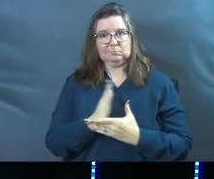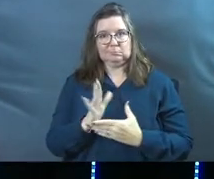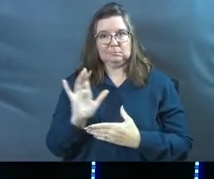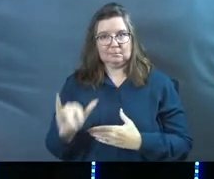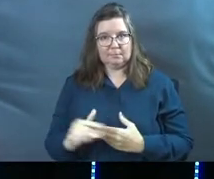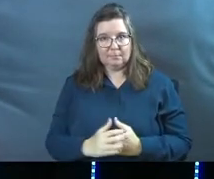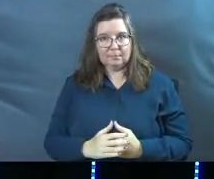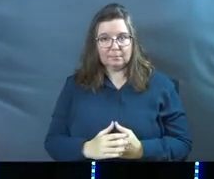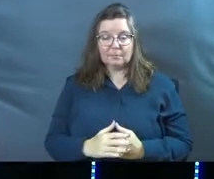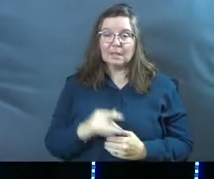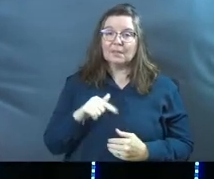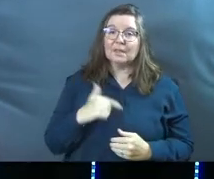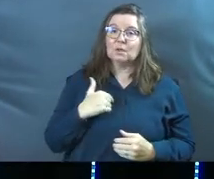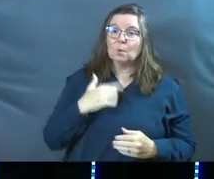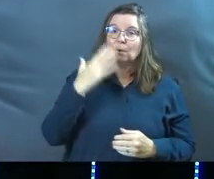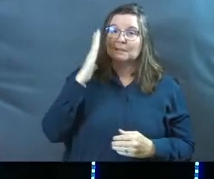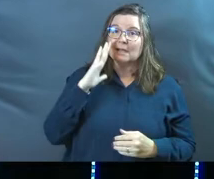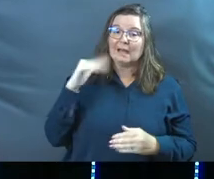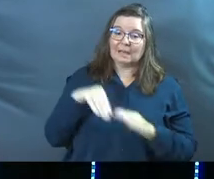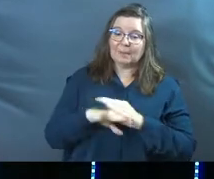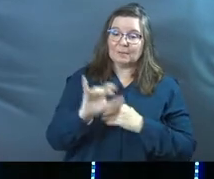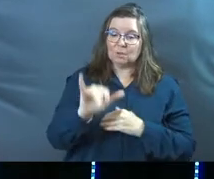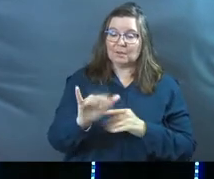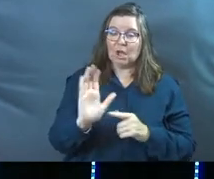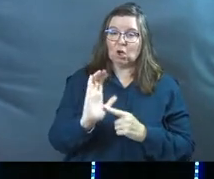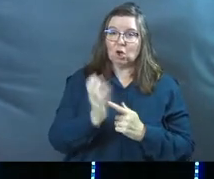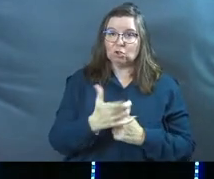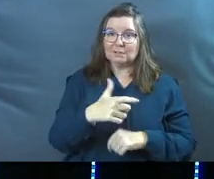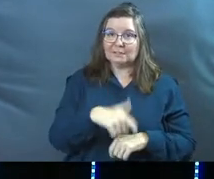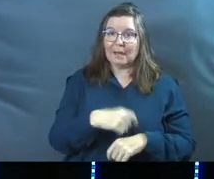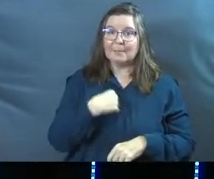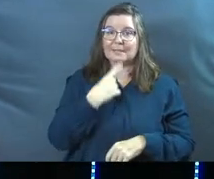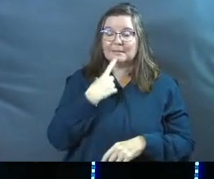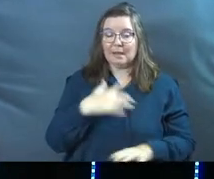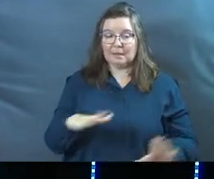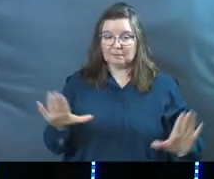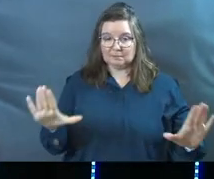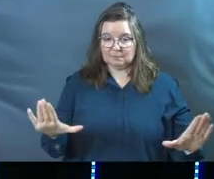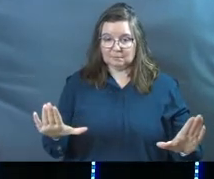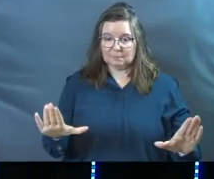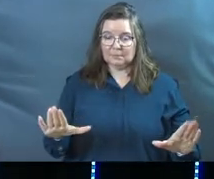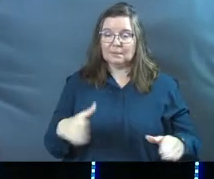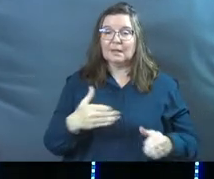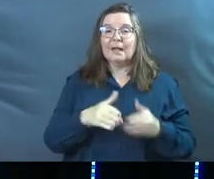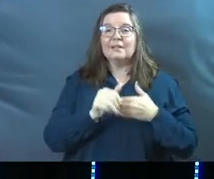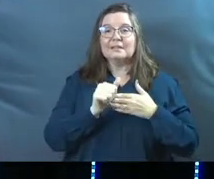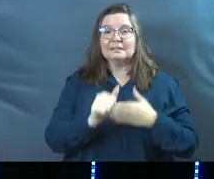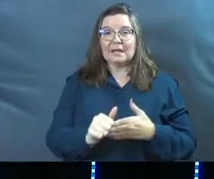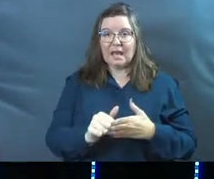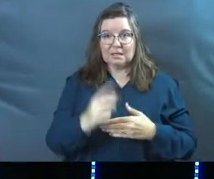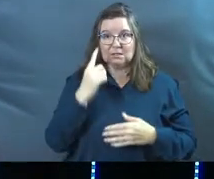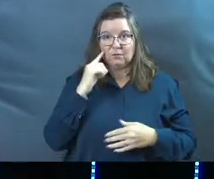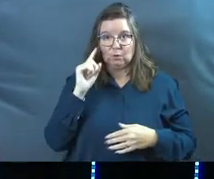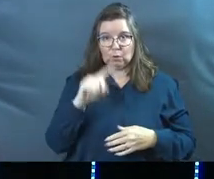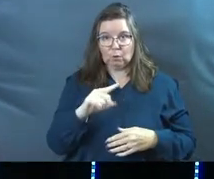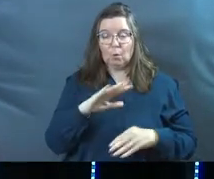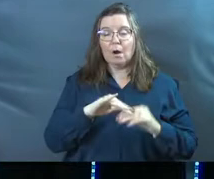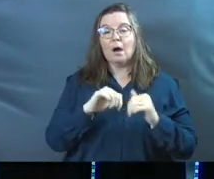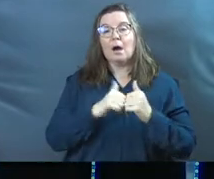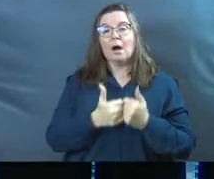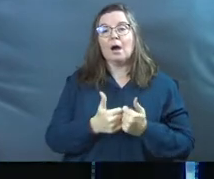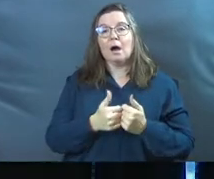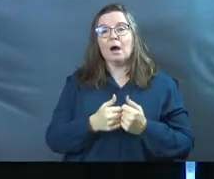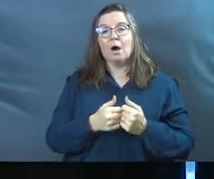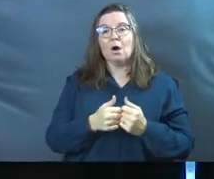between. This was God coming into that culture at the time and saying, here is guidance for you on